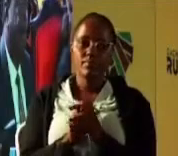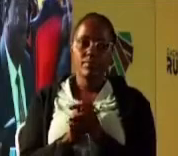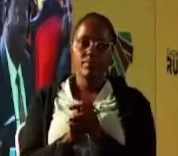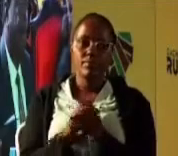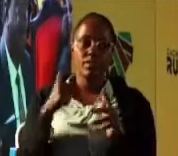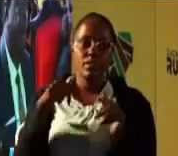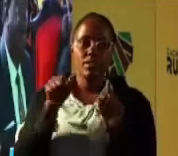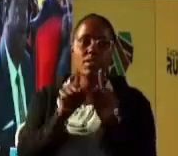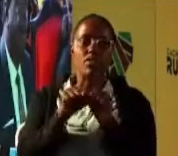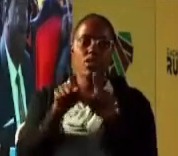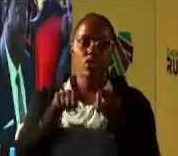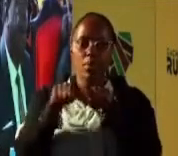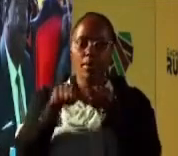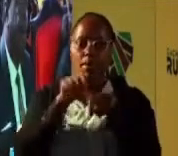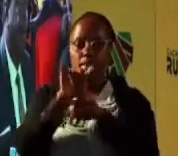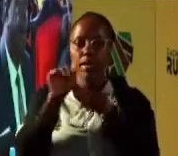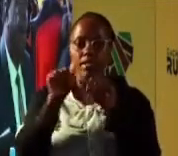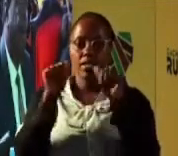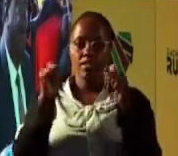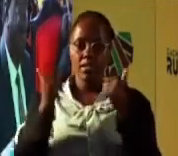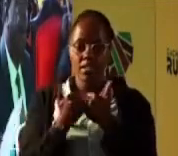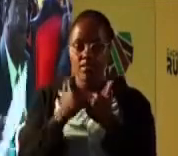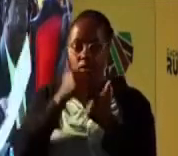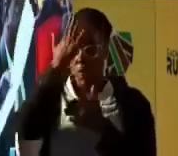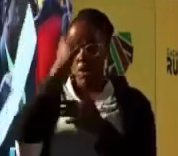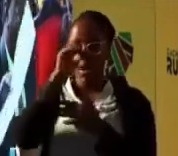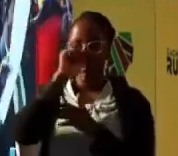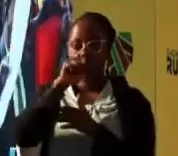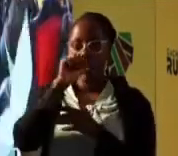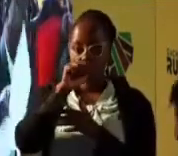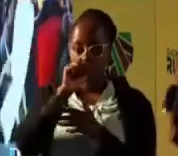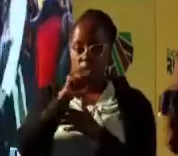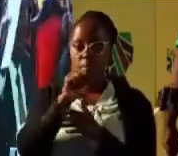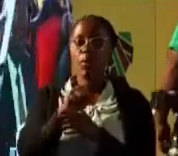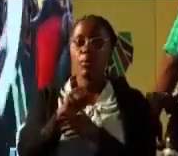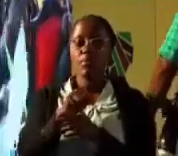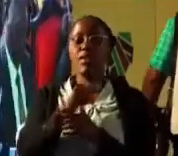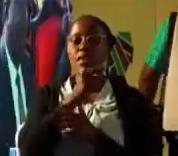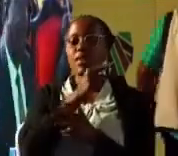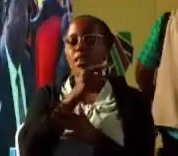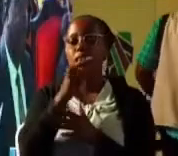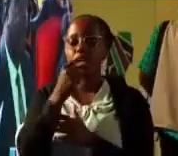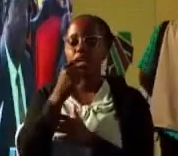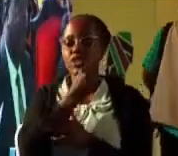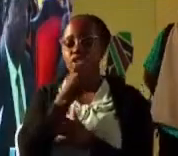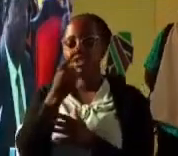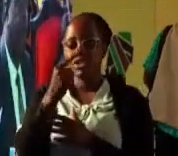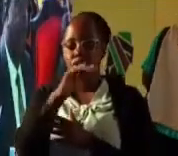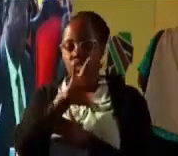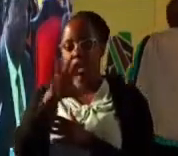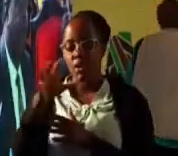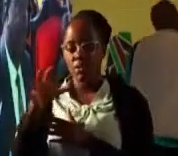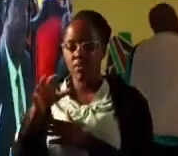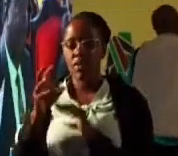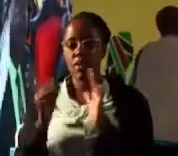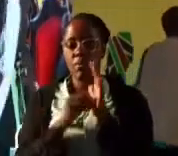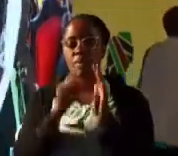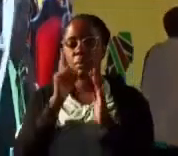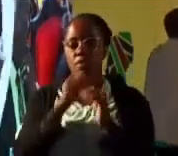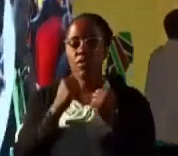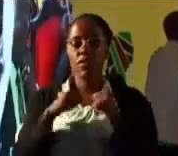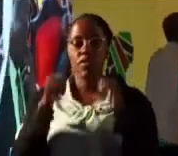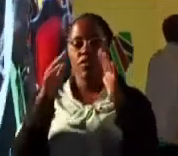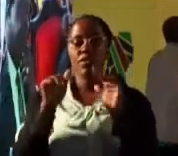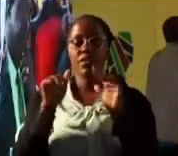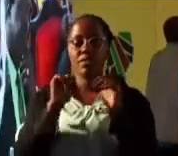we will operationalize that agency so that it will be in every county. Tutaweka officers wa